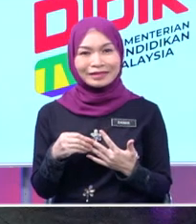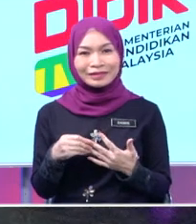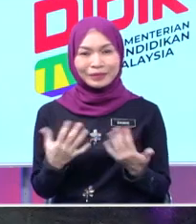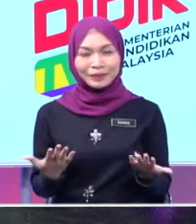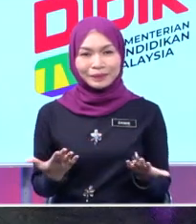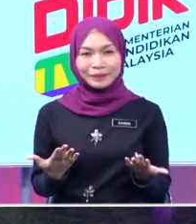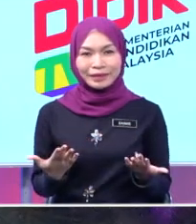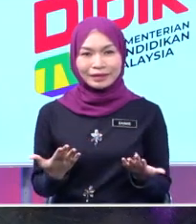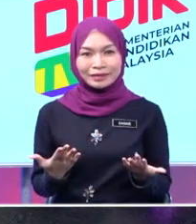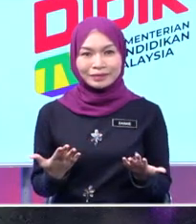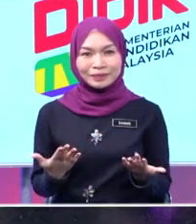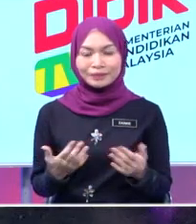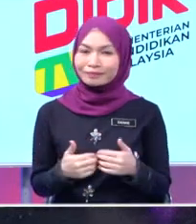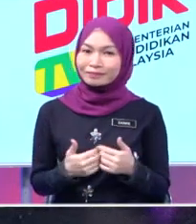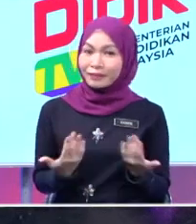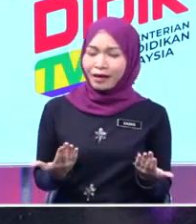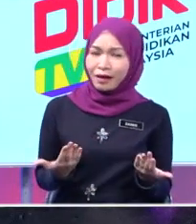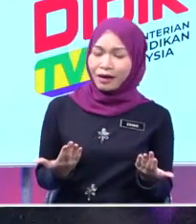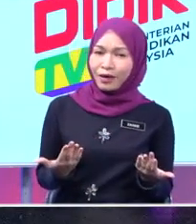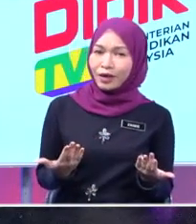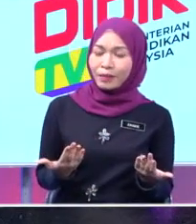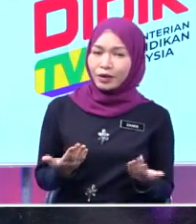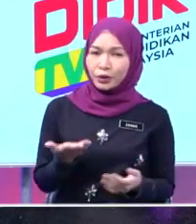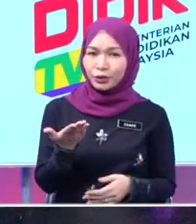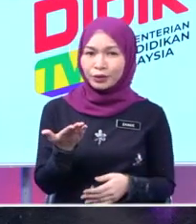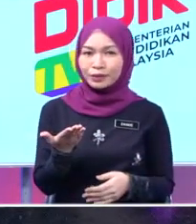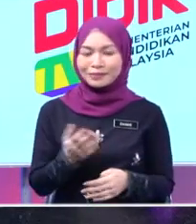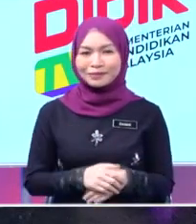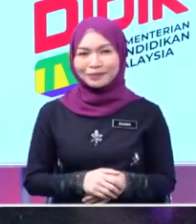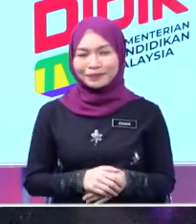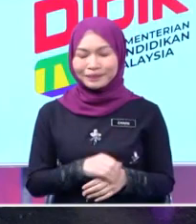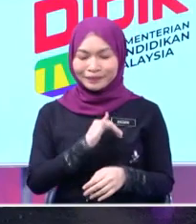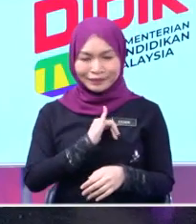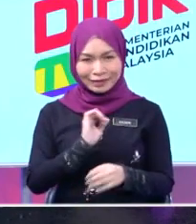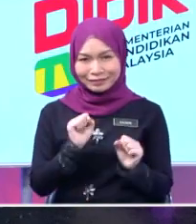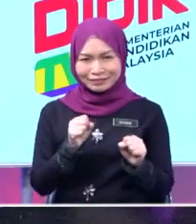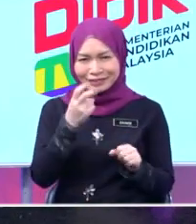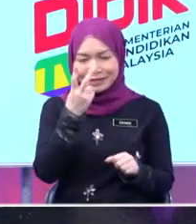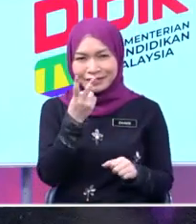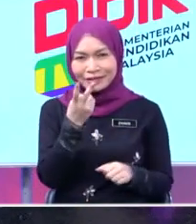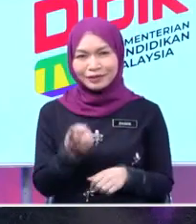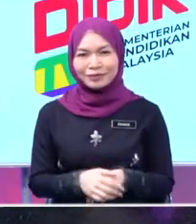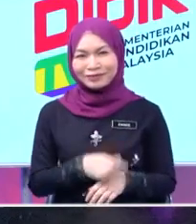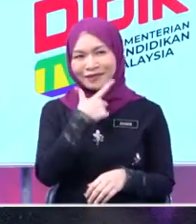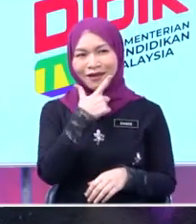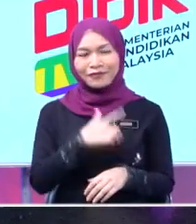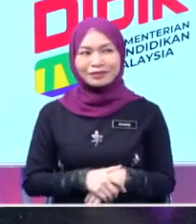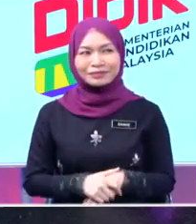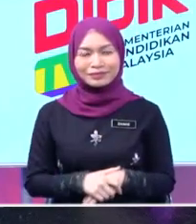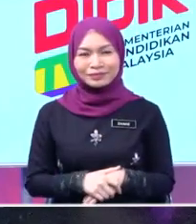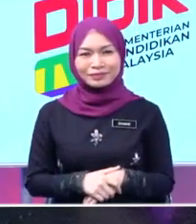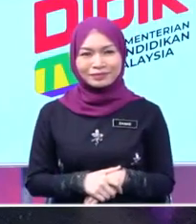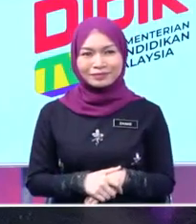you? Which do you think is the funniest Yes, for I you? can see you guys laughing. Okay, Ain, which one is the funniest to you?